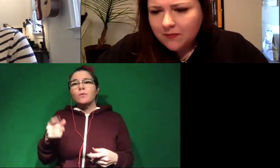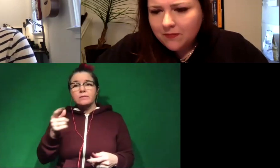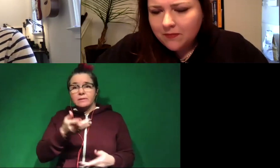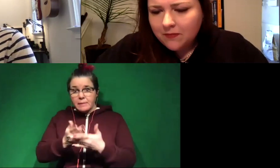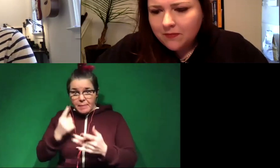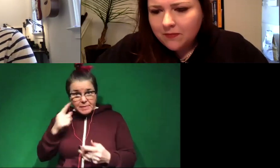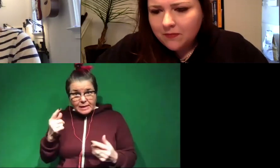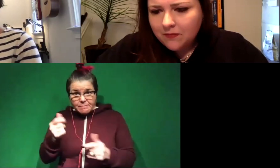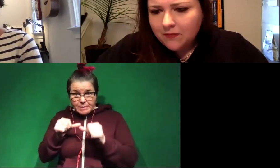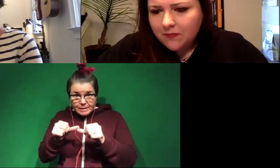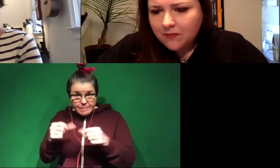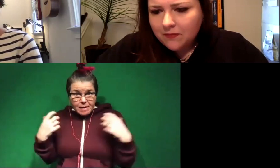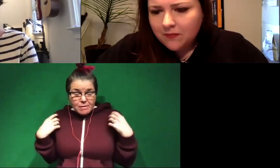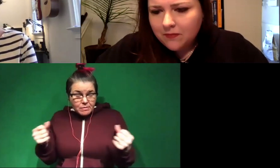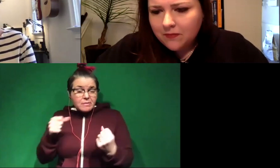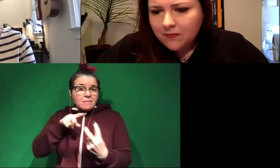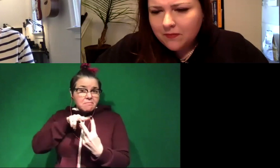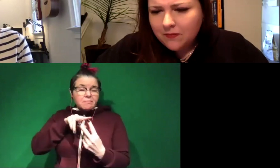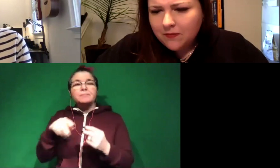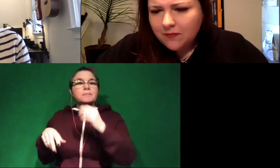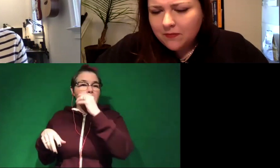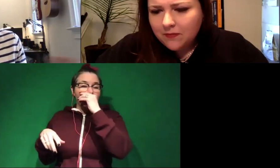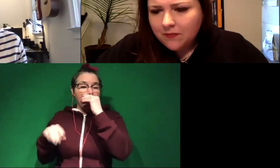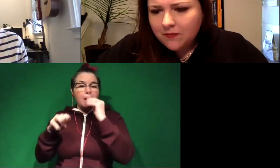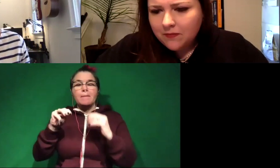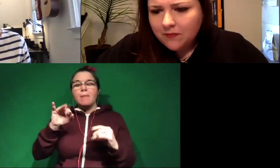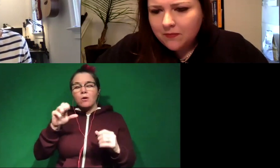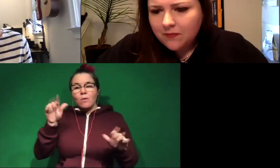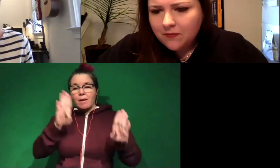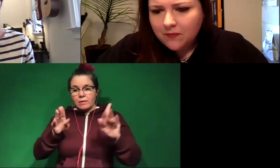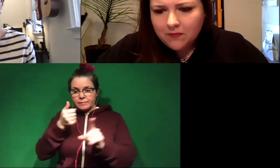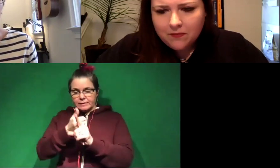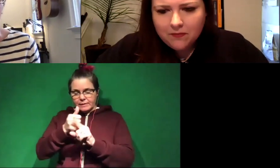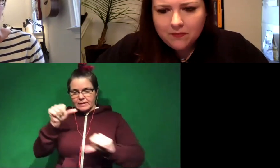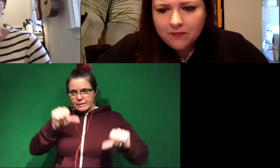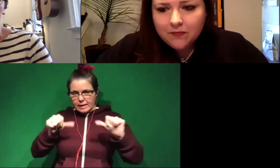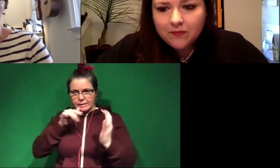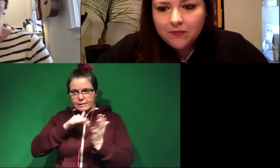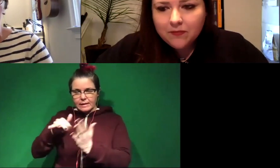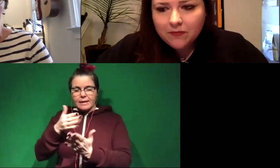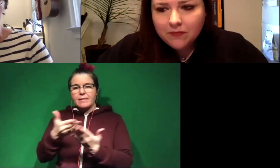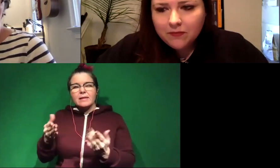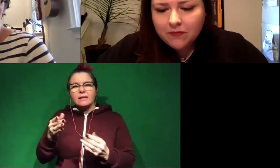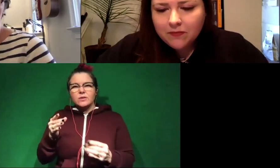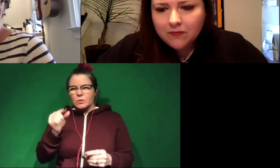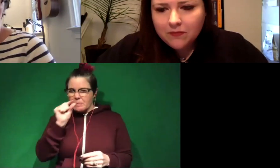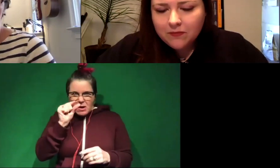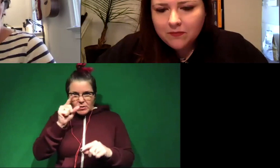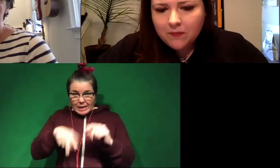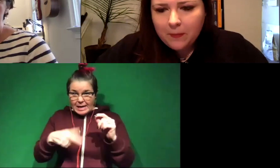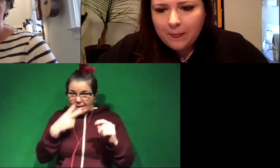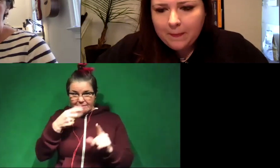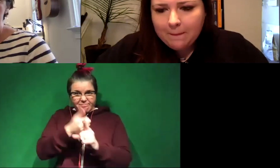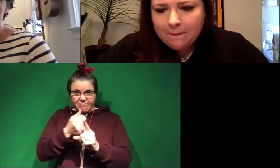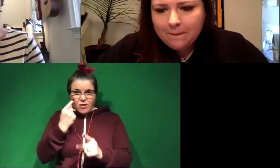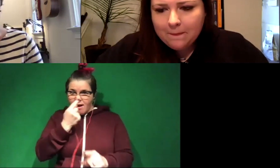you healthy. And so microbiologists are scientists that study things that are too small to be seen with the